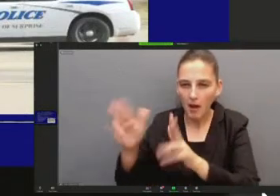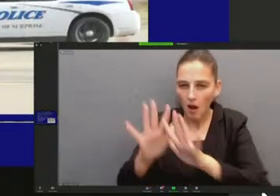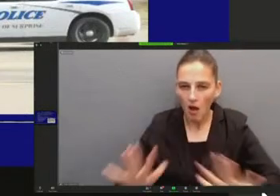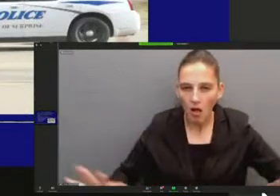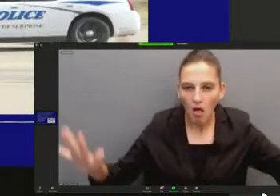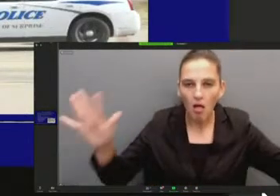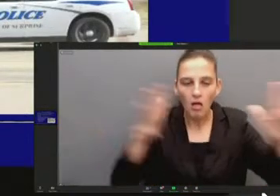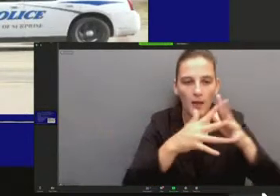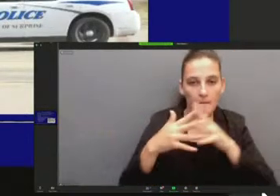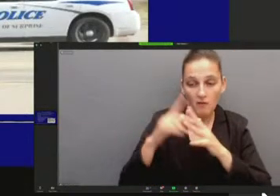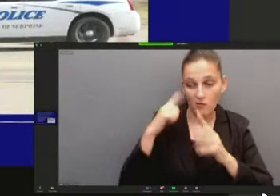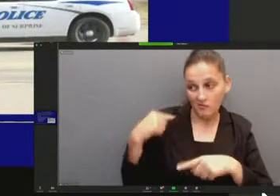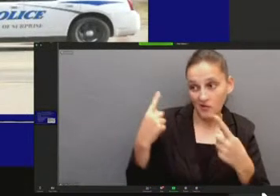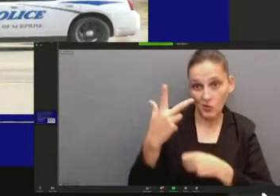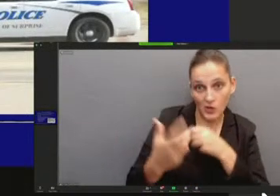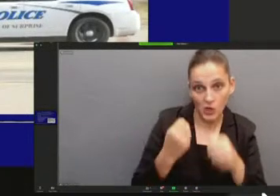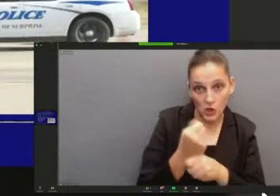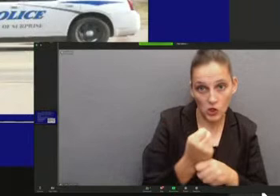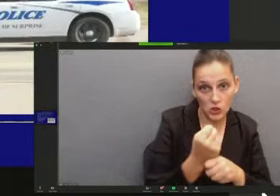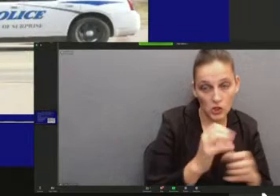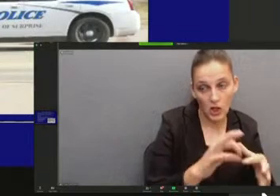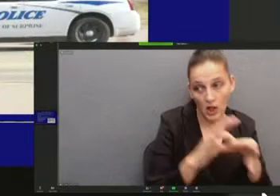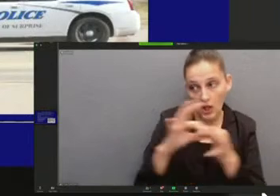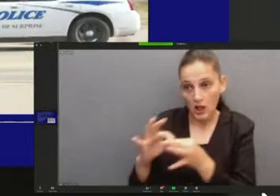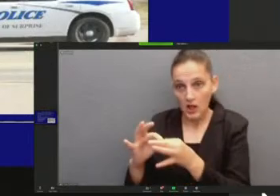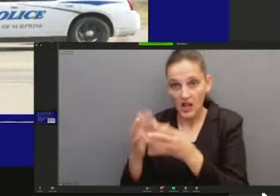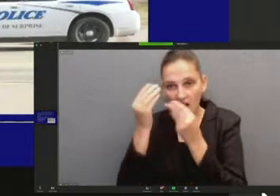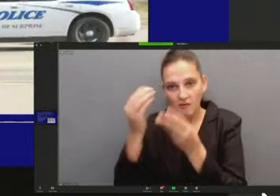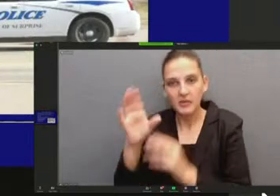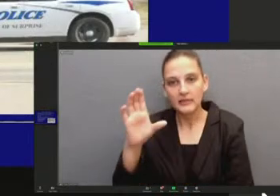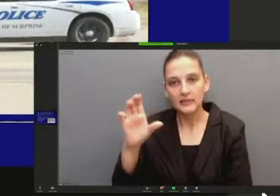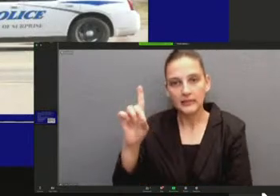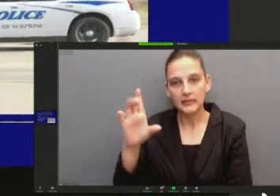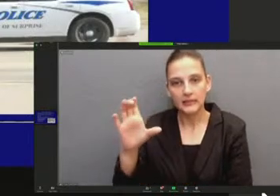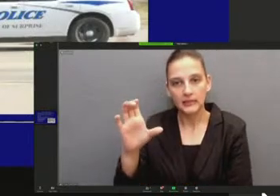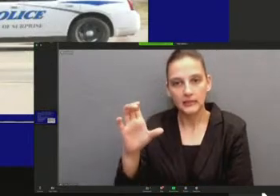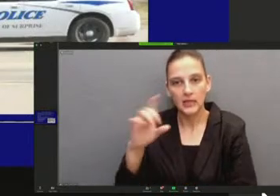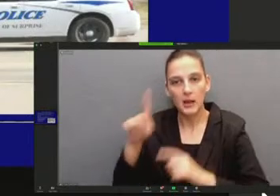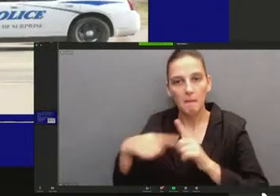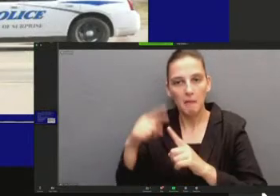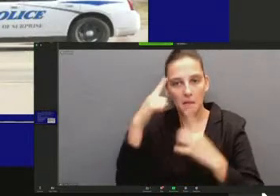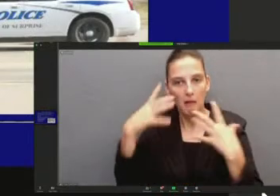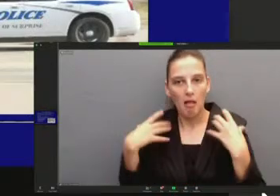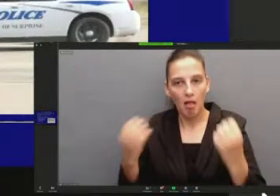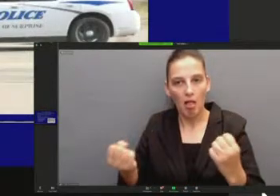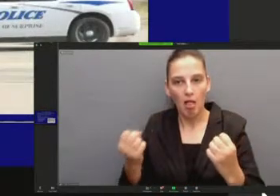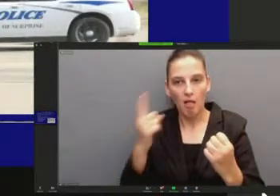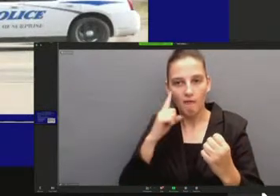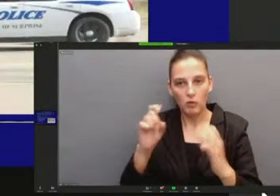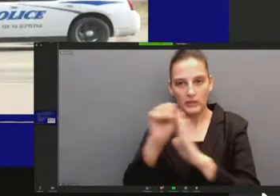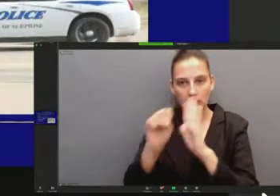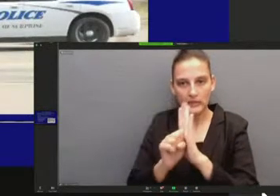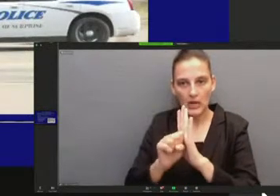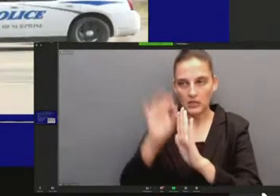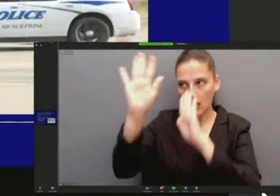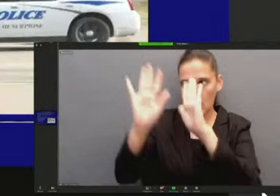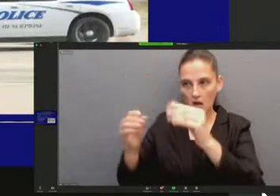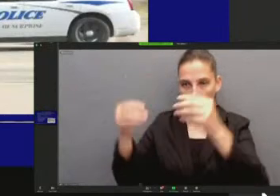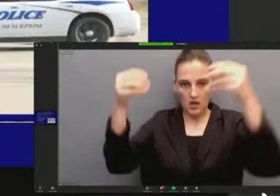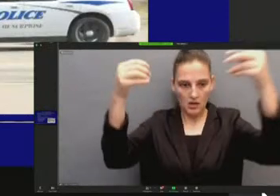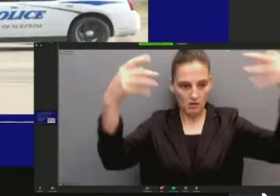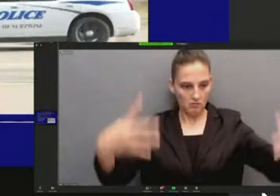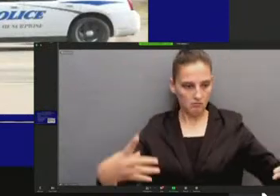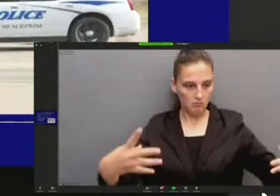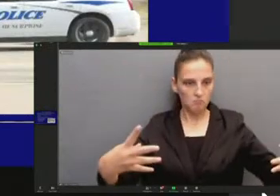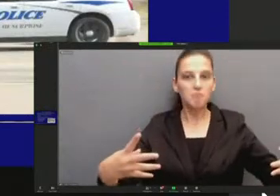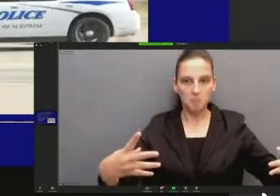and then we linked it to data from the CDC on the mental health of the population in every state. And we were able to document that every